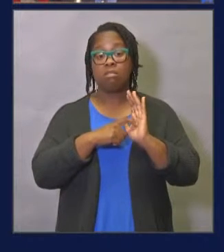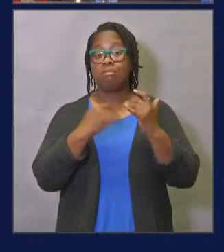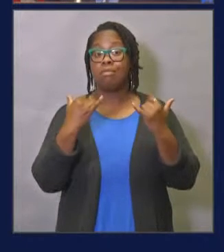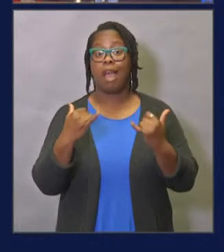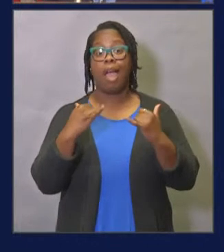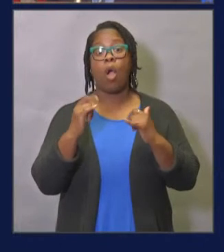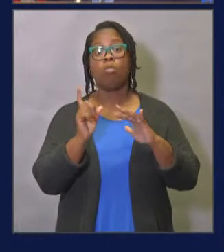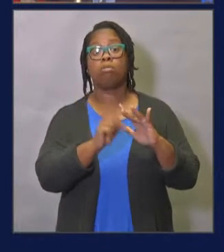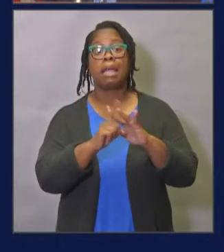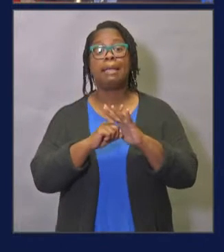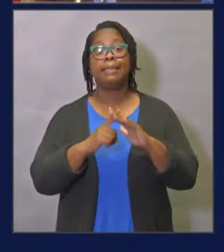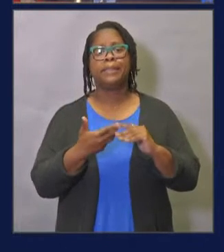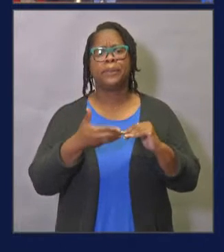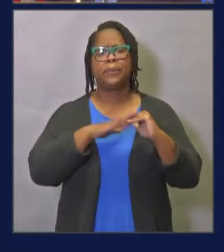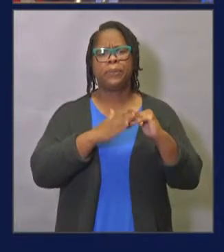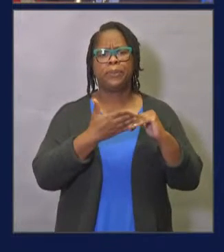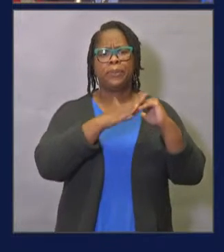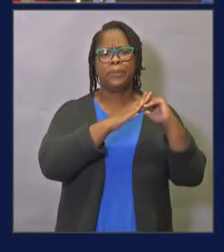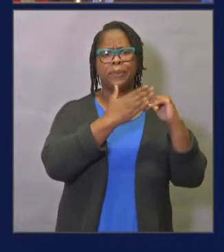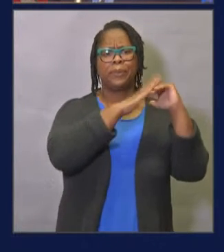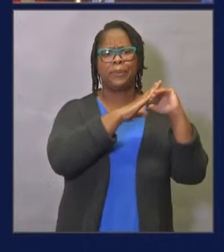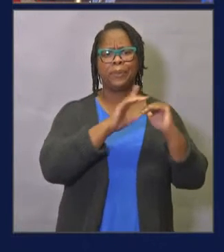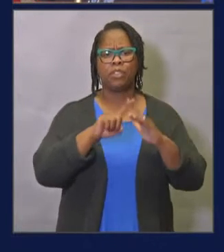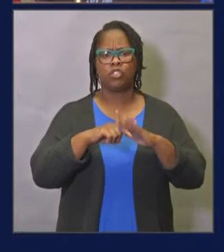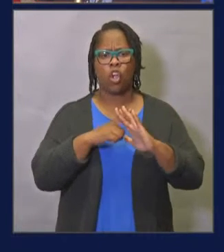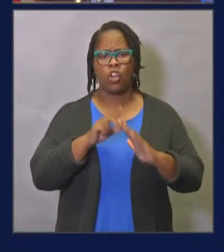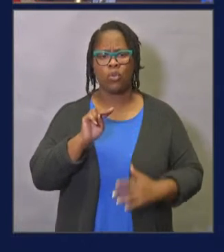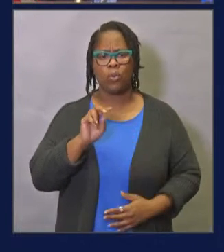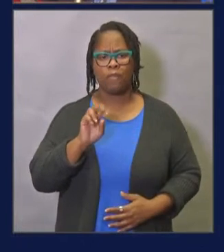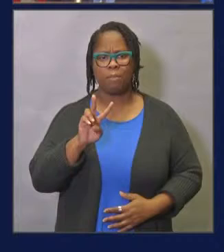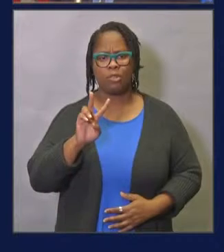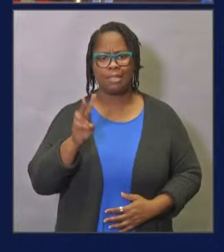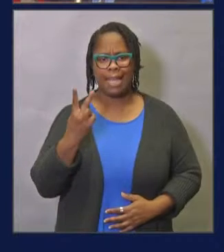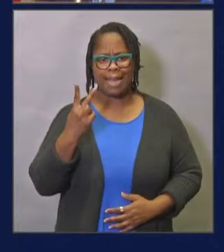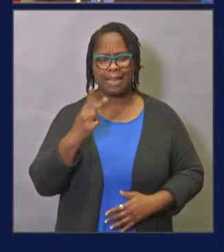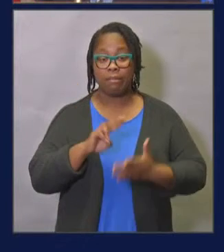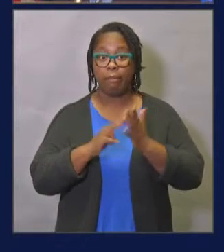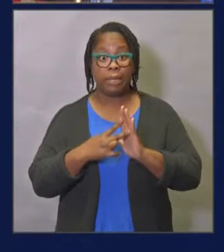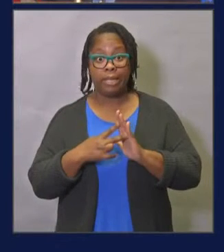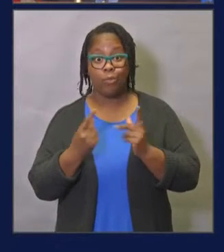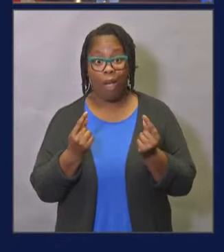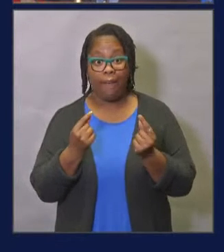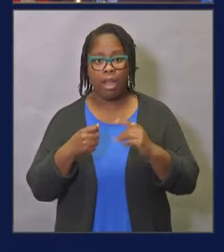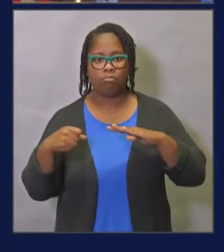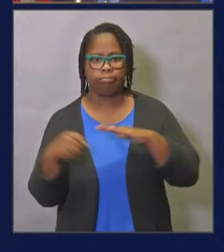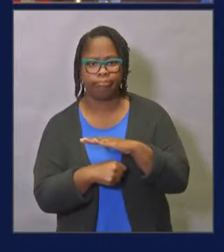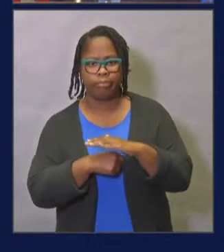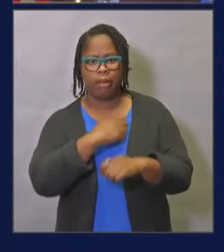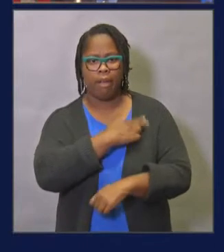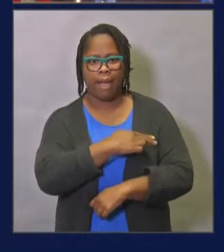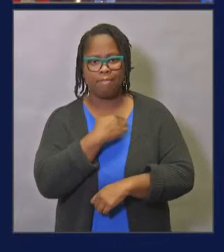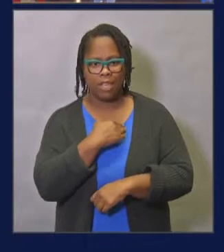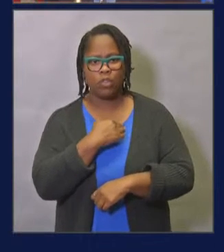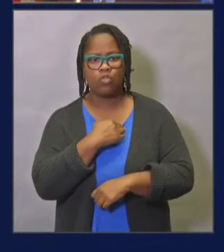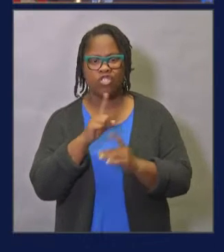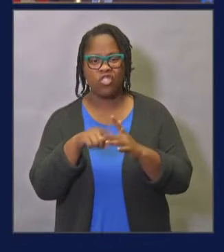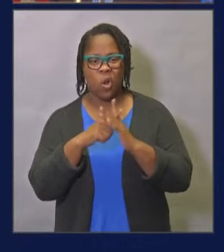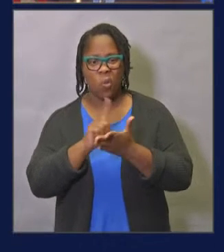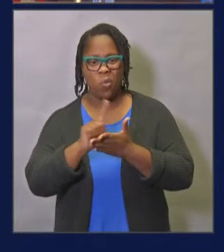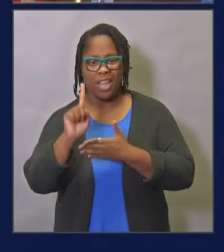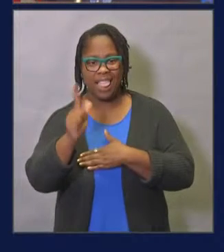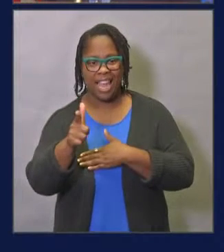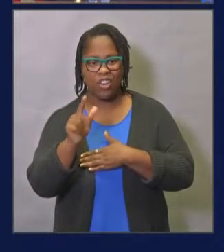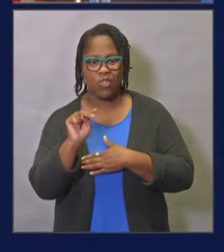which began around November 2nd, led to the beginning of an increase in hospitalizations starting around November 9th, and